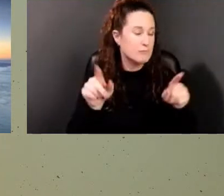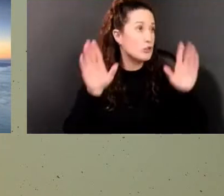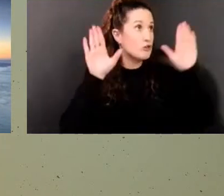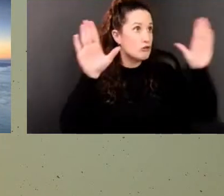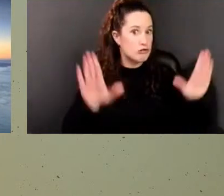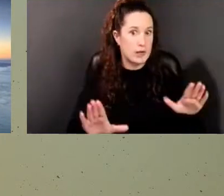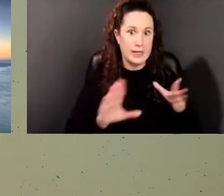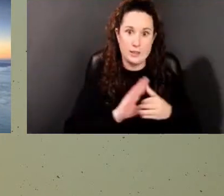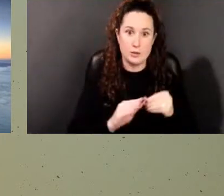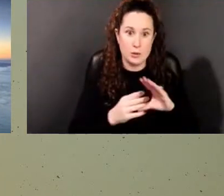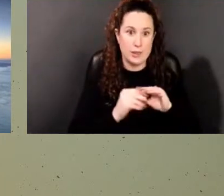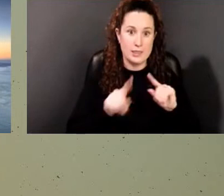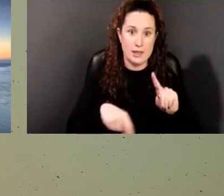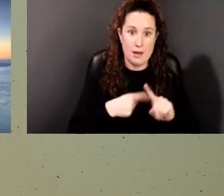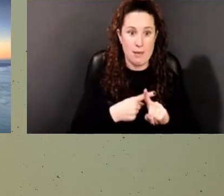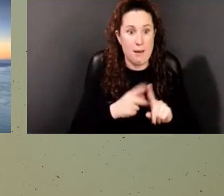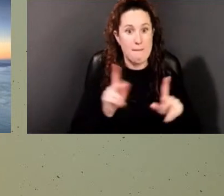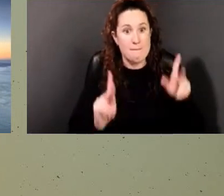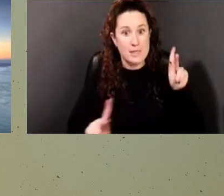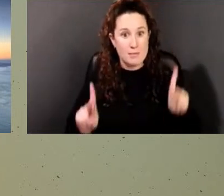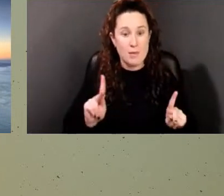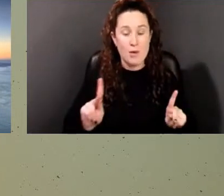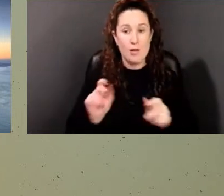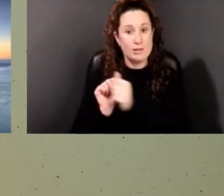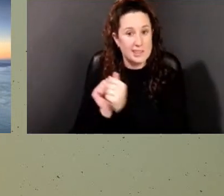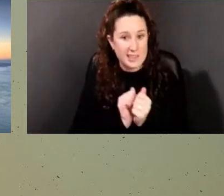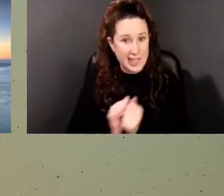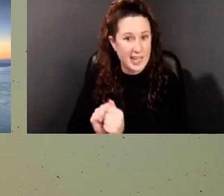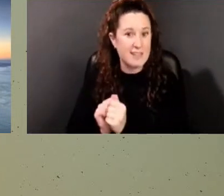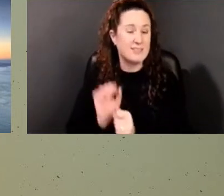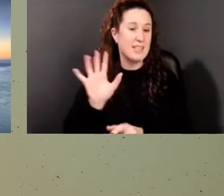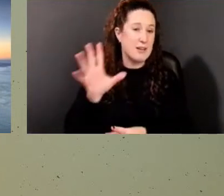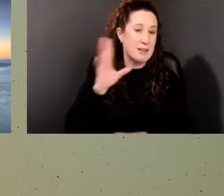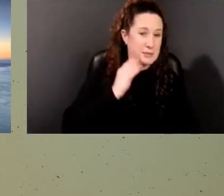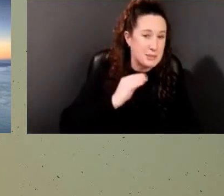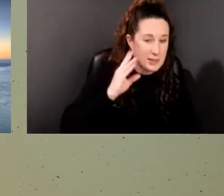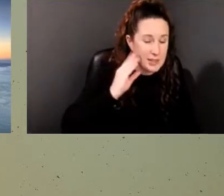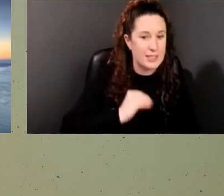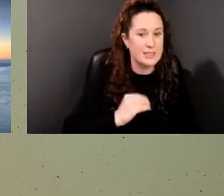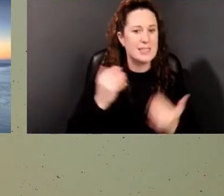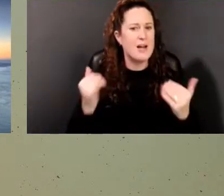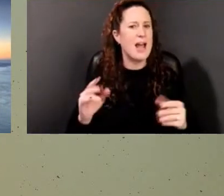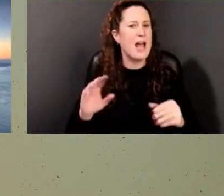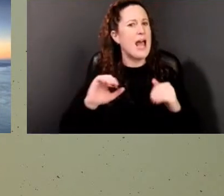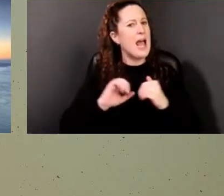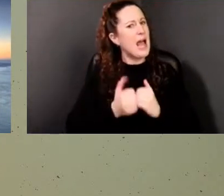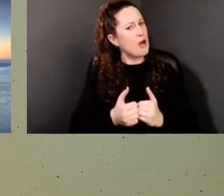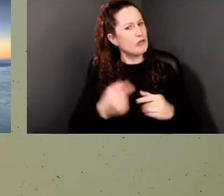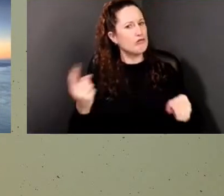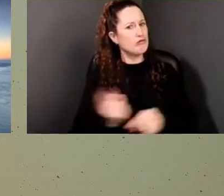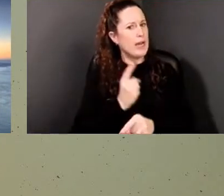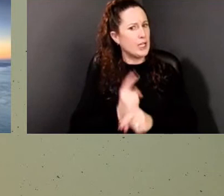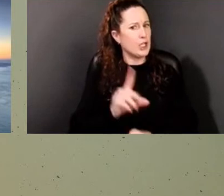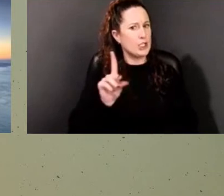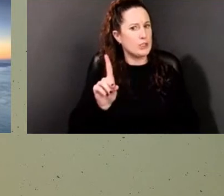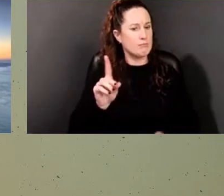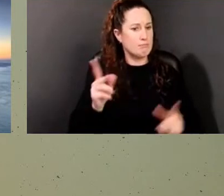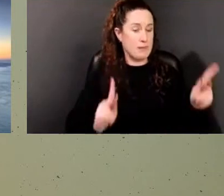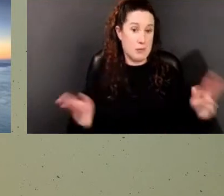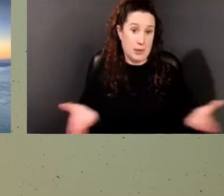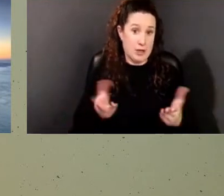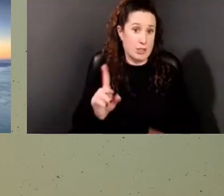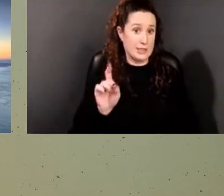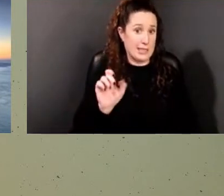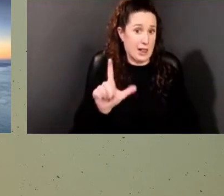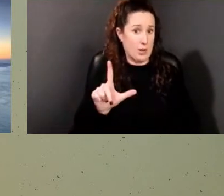there, slaved and tenant farmers and others. How did ordinary Delawareans learn more about that? How do you